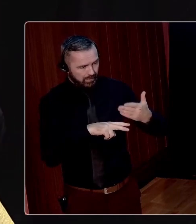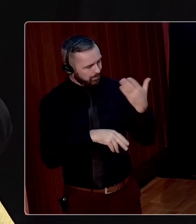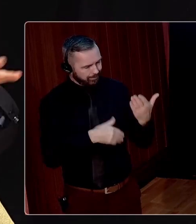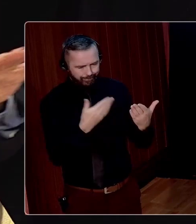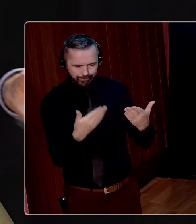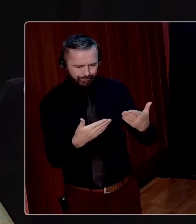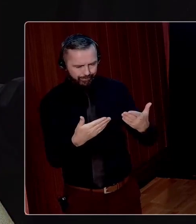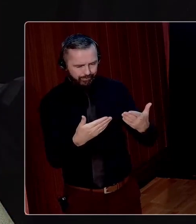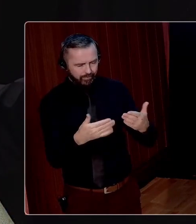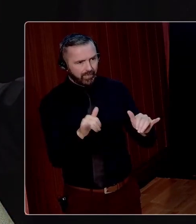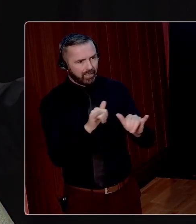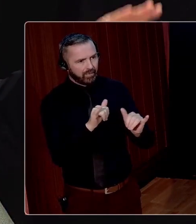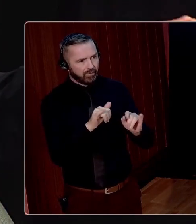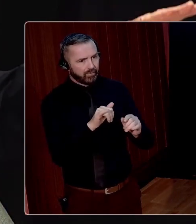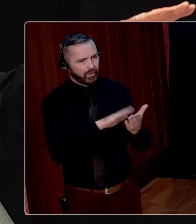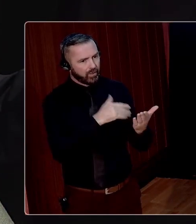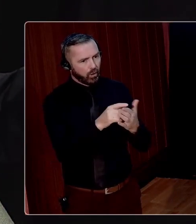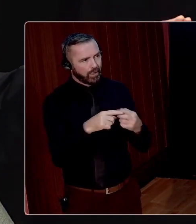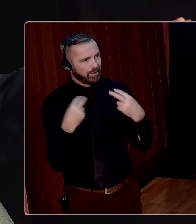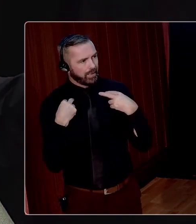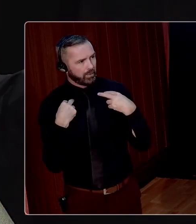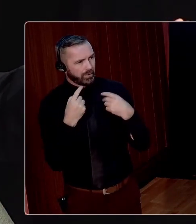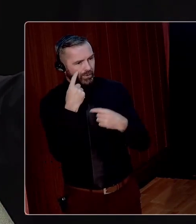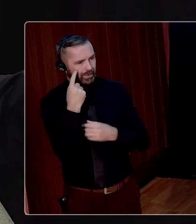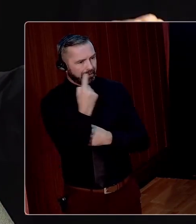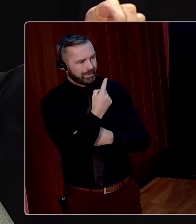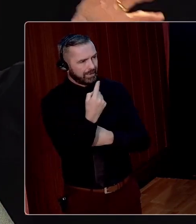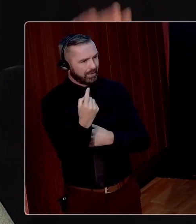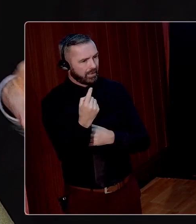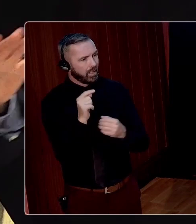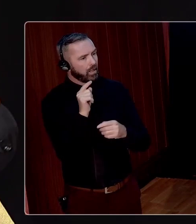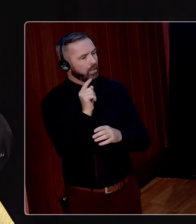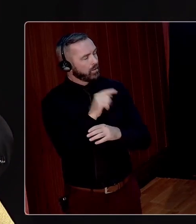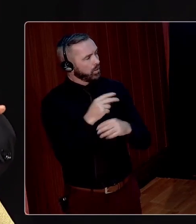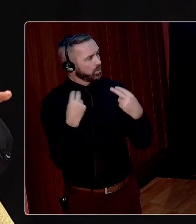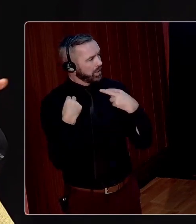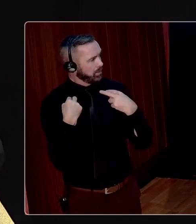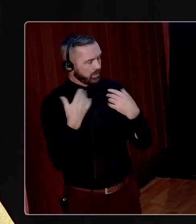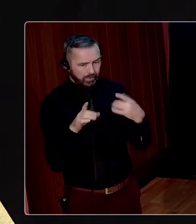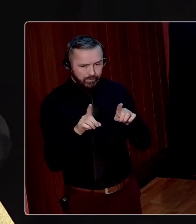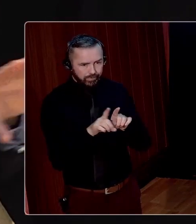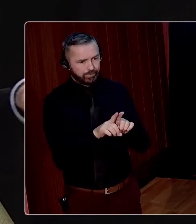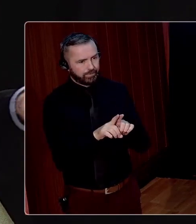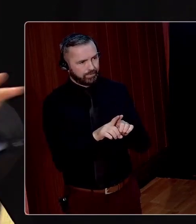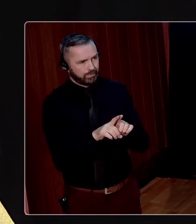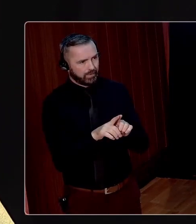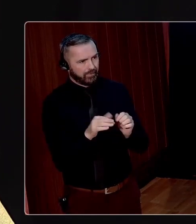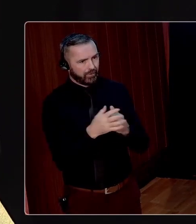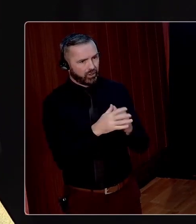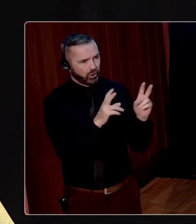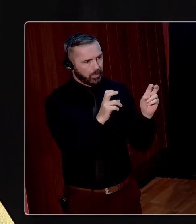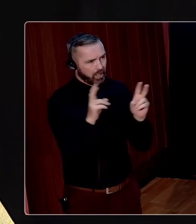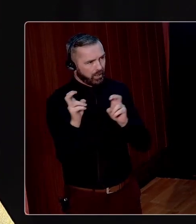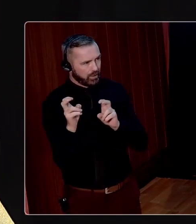by side, the various laws in the various languages, you see that those languages are very, very close to one another in terms of